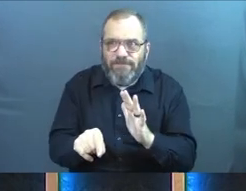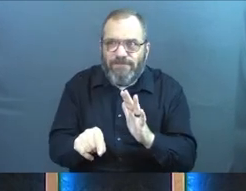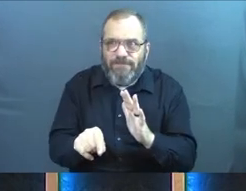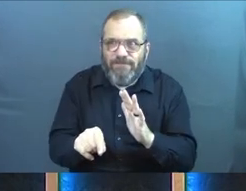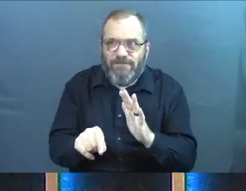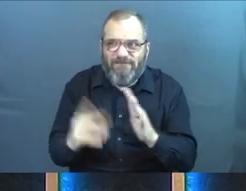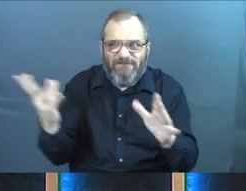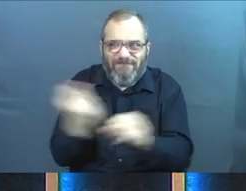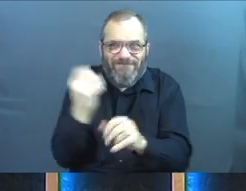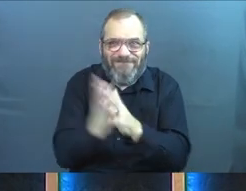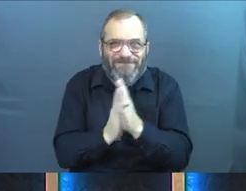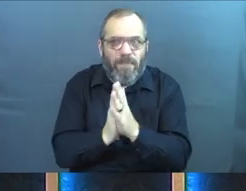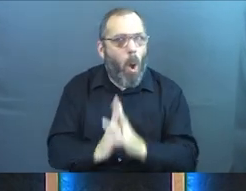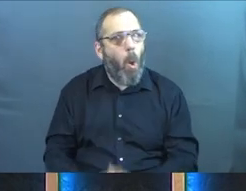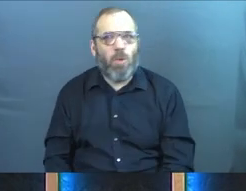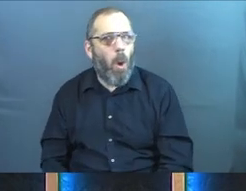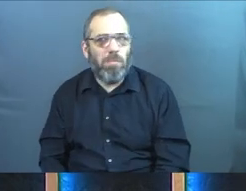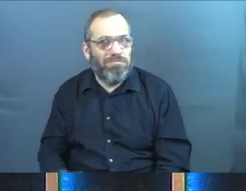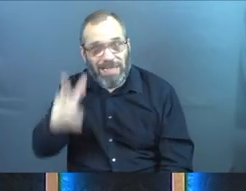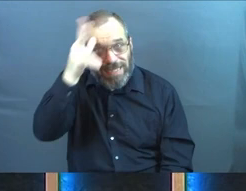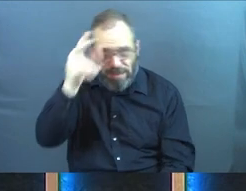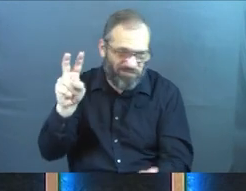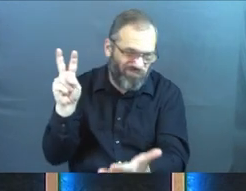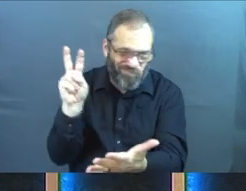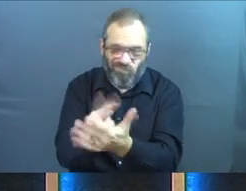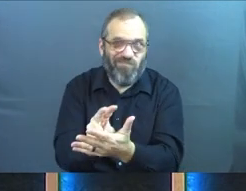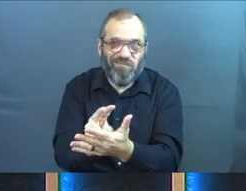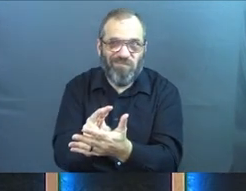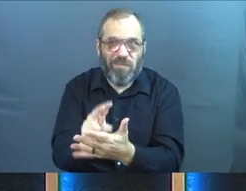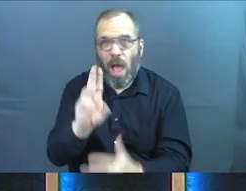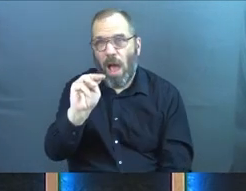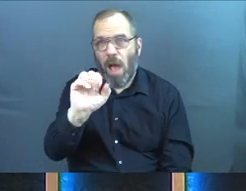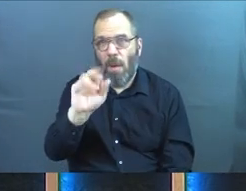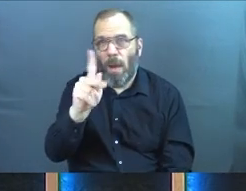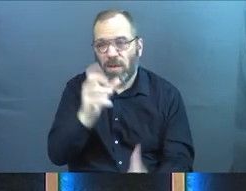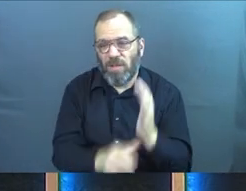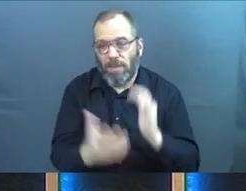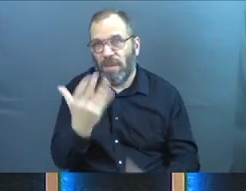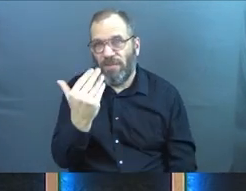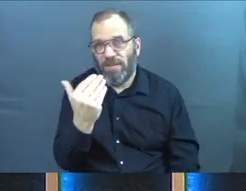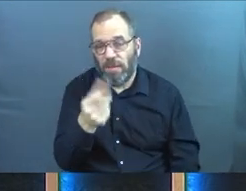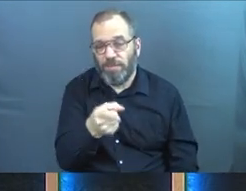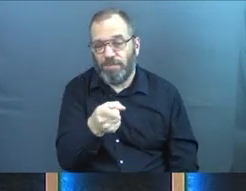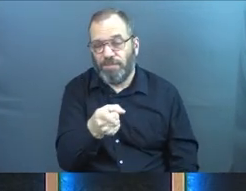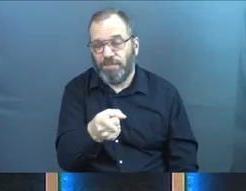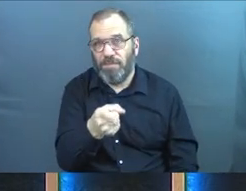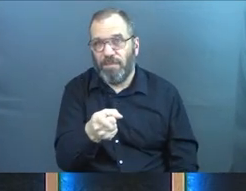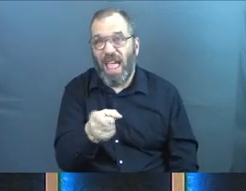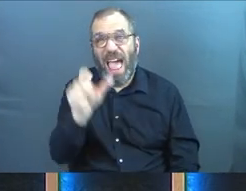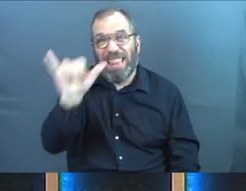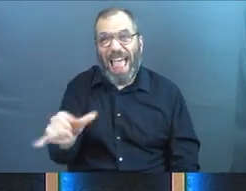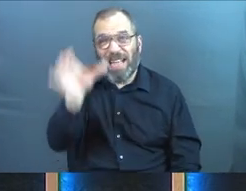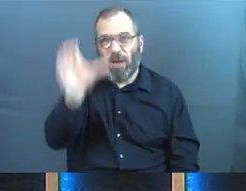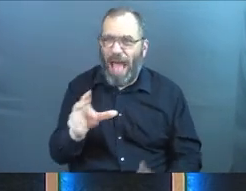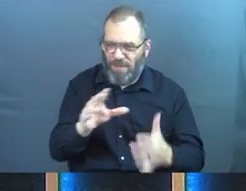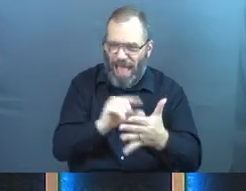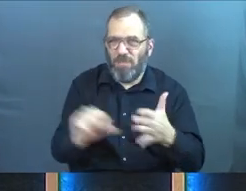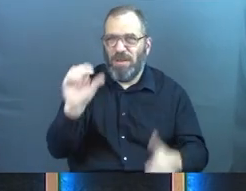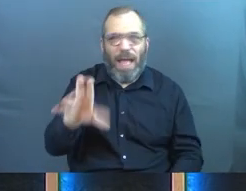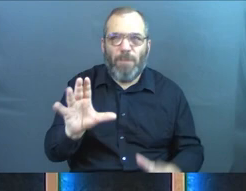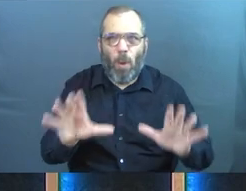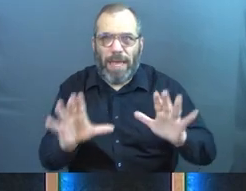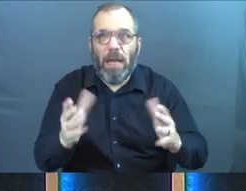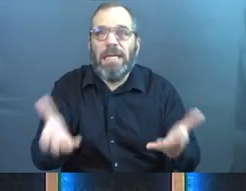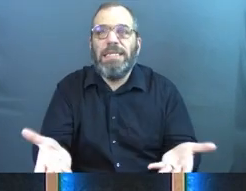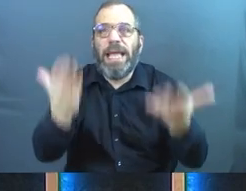And win. He's not about to win anything. Mark chapter 15. This is the cross. I want to read this to you. Would